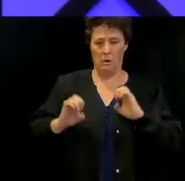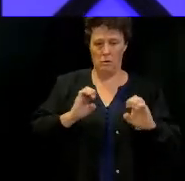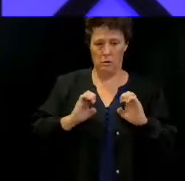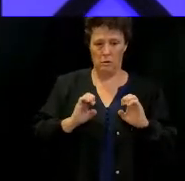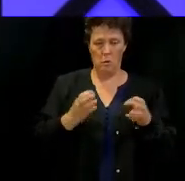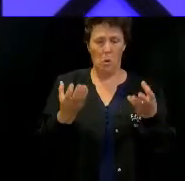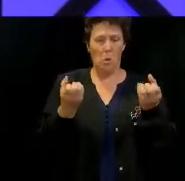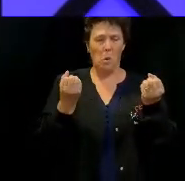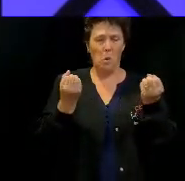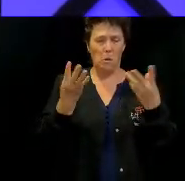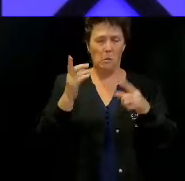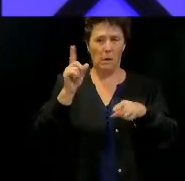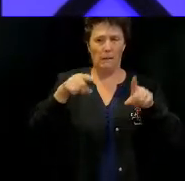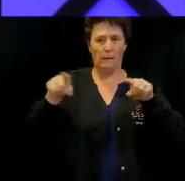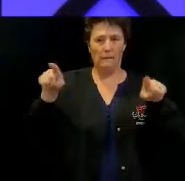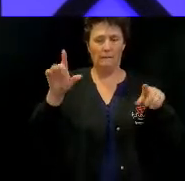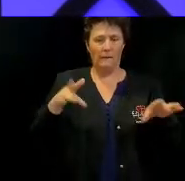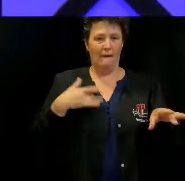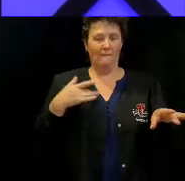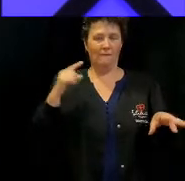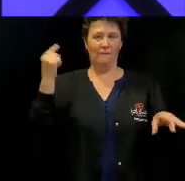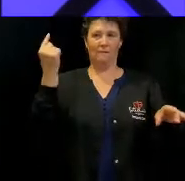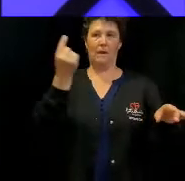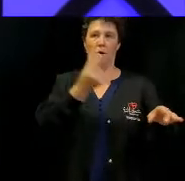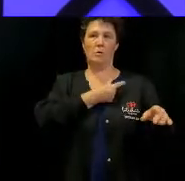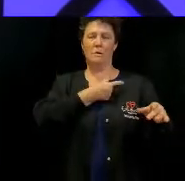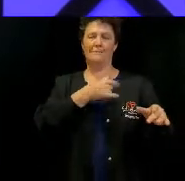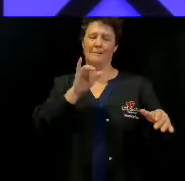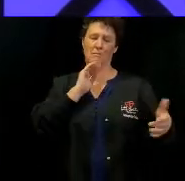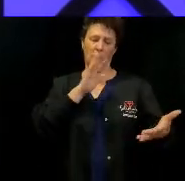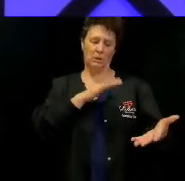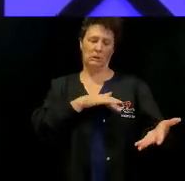I want to dig here. I felt grace on this as I was studying this today.